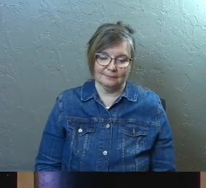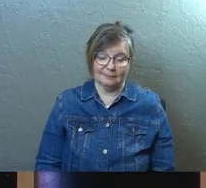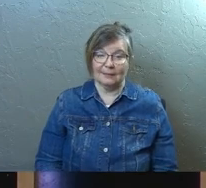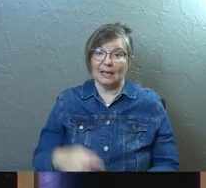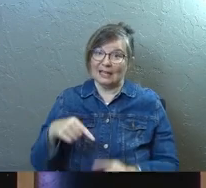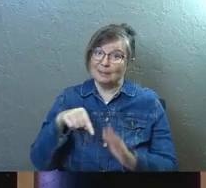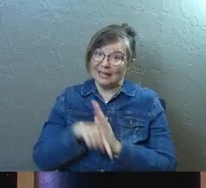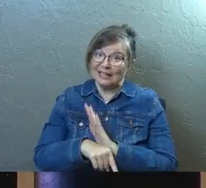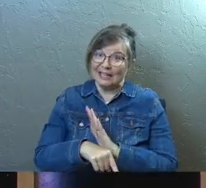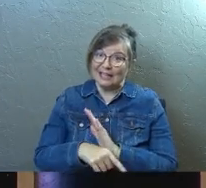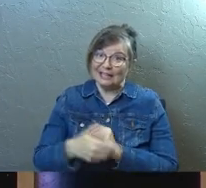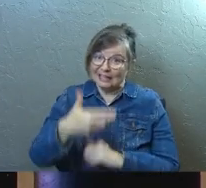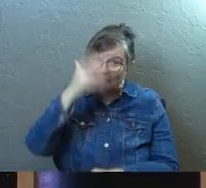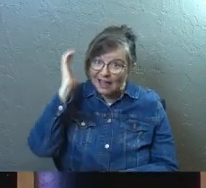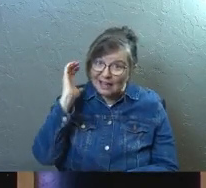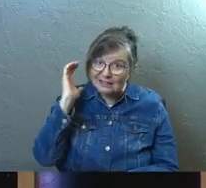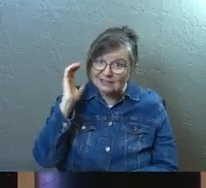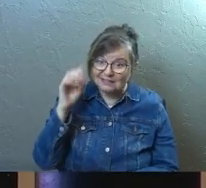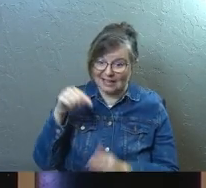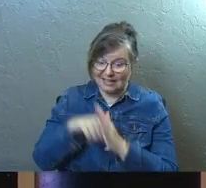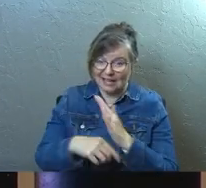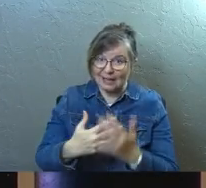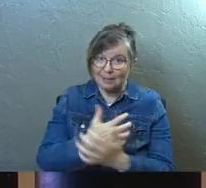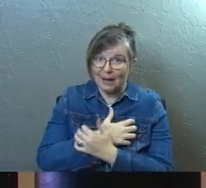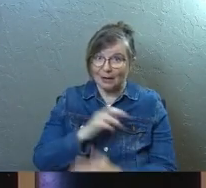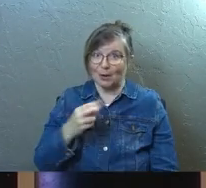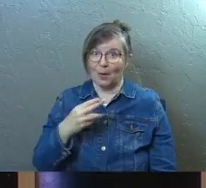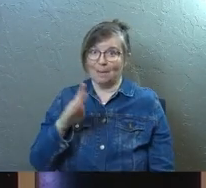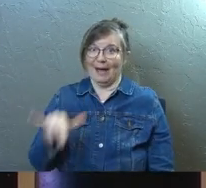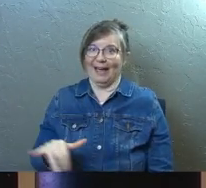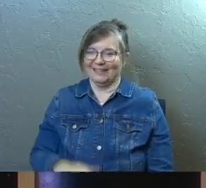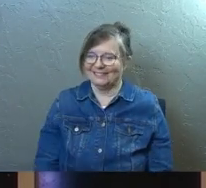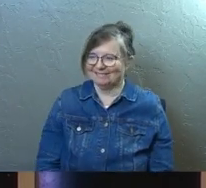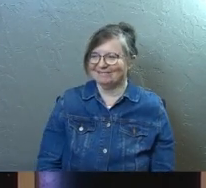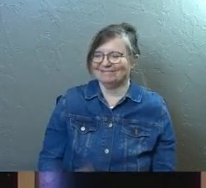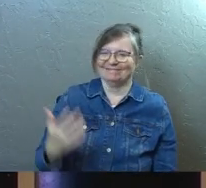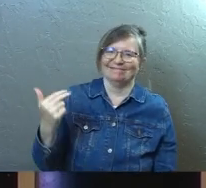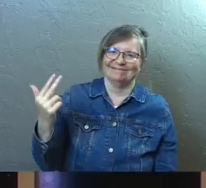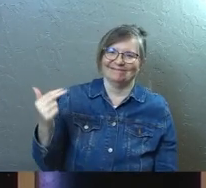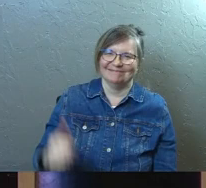He killed lions and bears. Oh my.